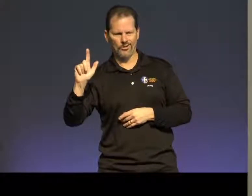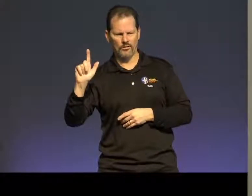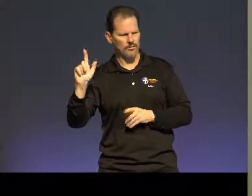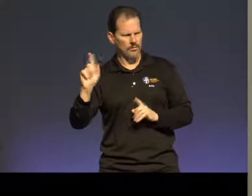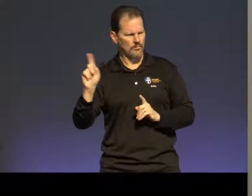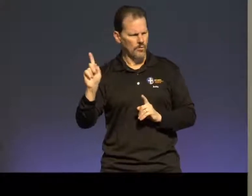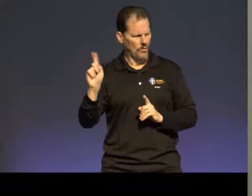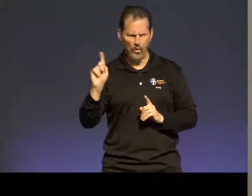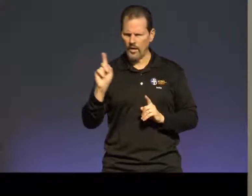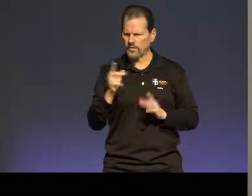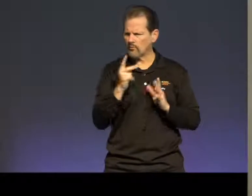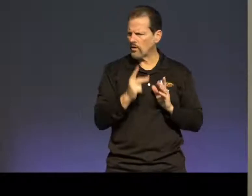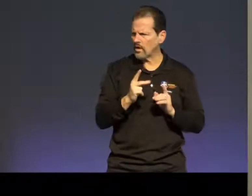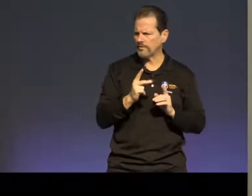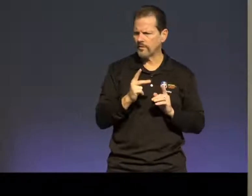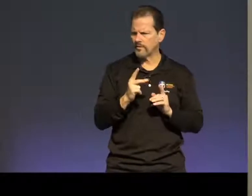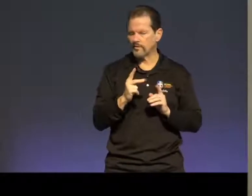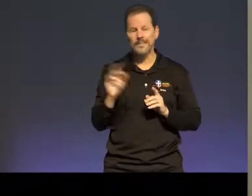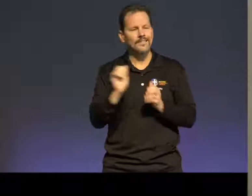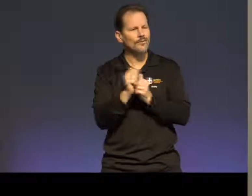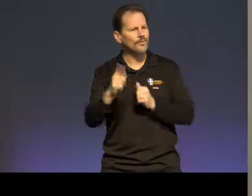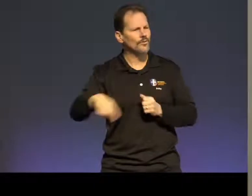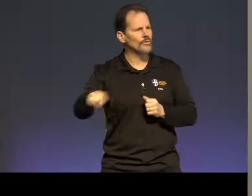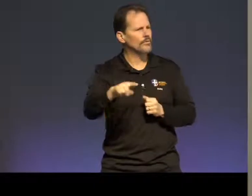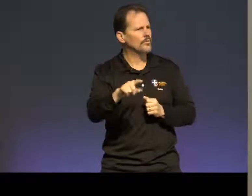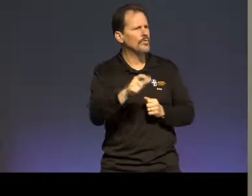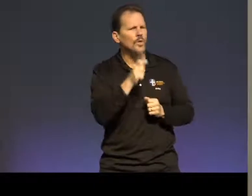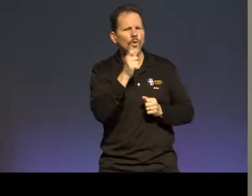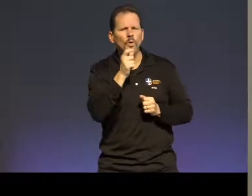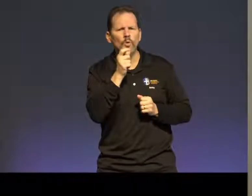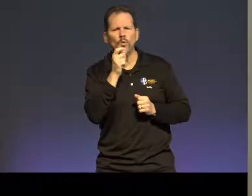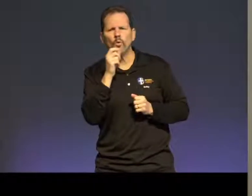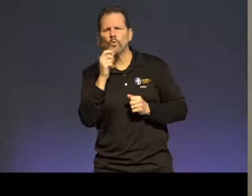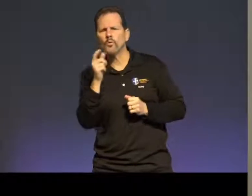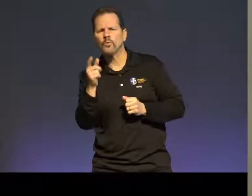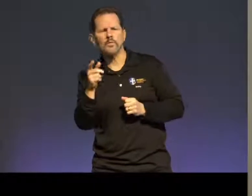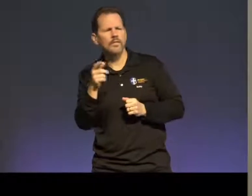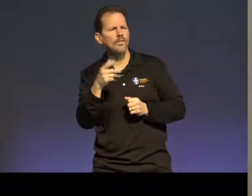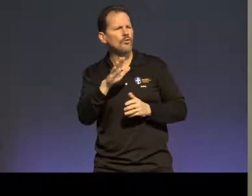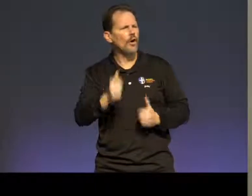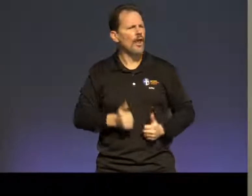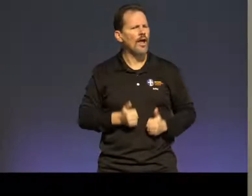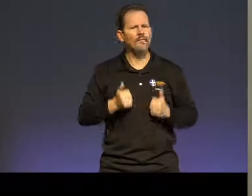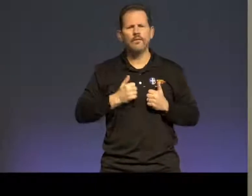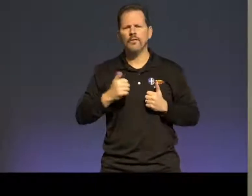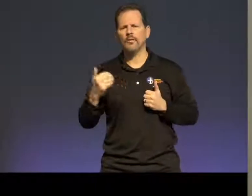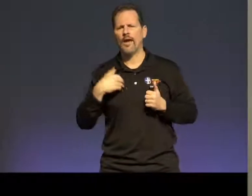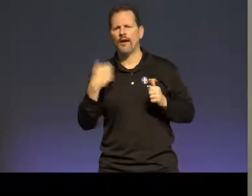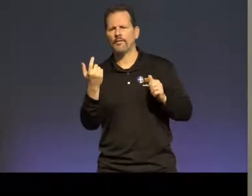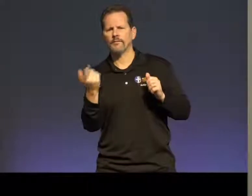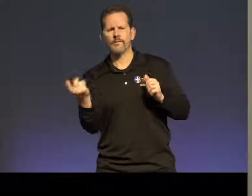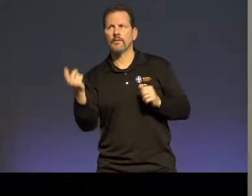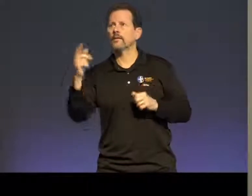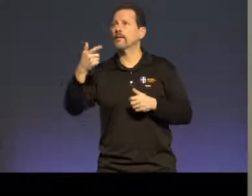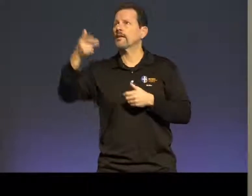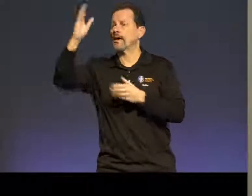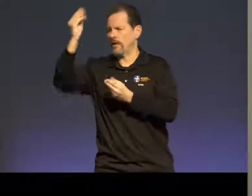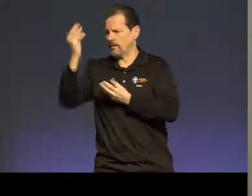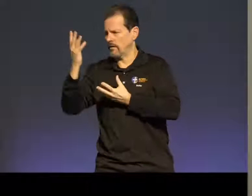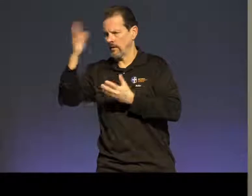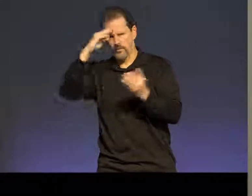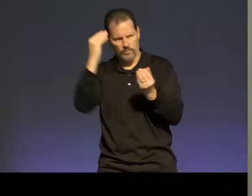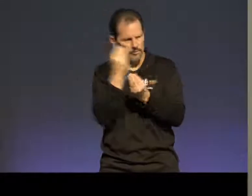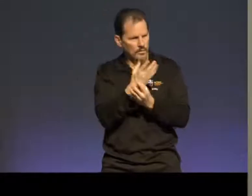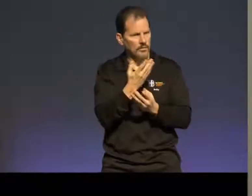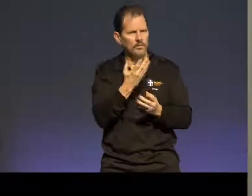your life that can come to you and tell you, thus says the Lord? Who's the person who can come into a situation and give you a vantage point of what God is trying to show you in the